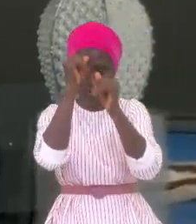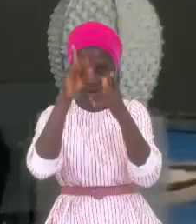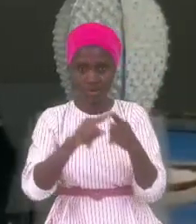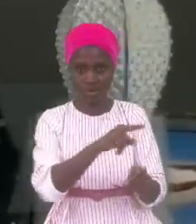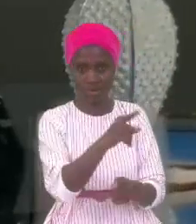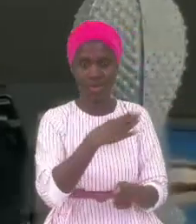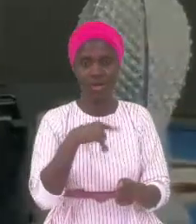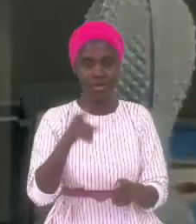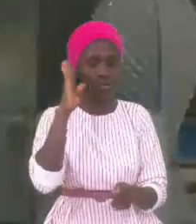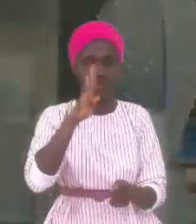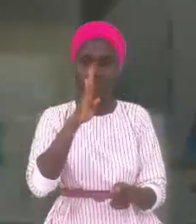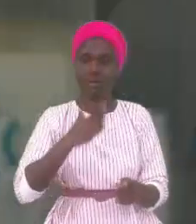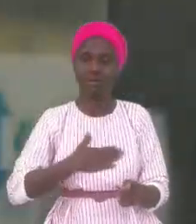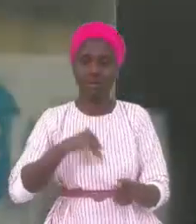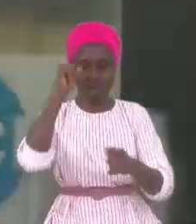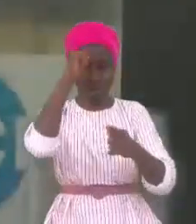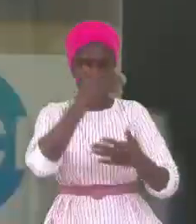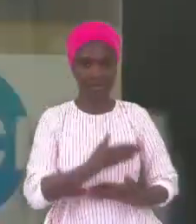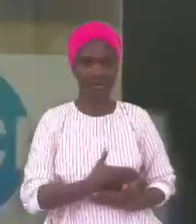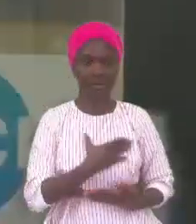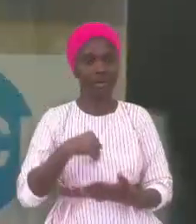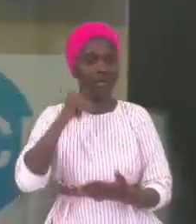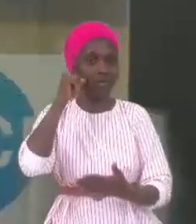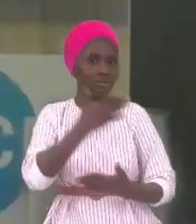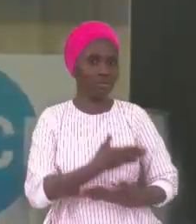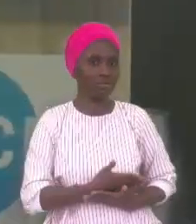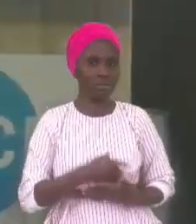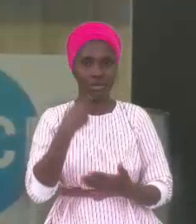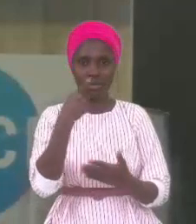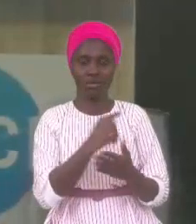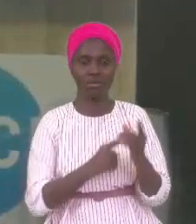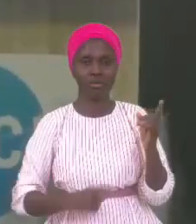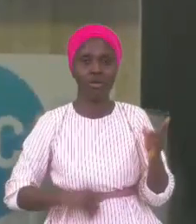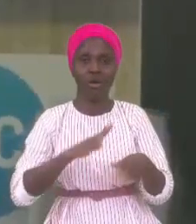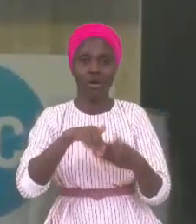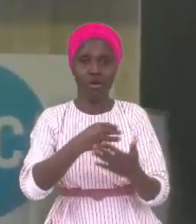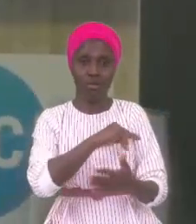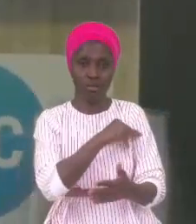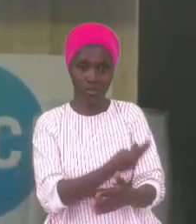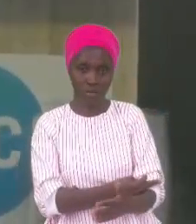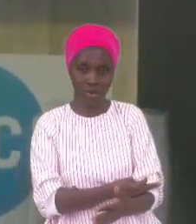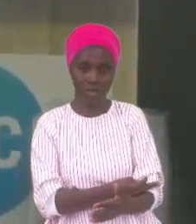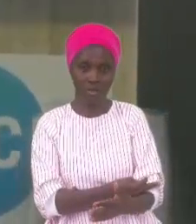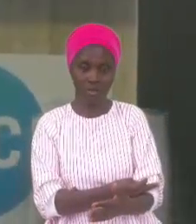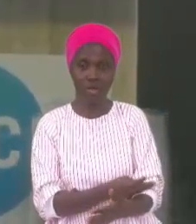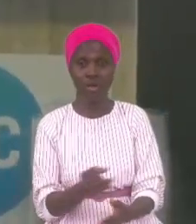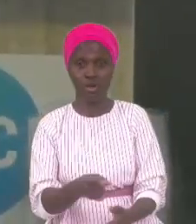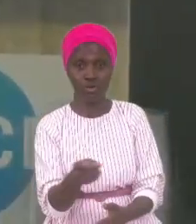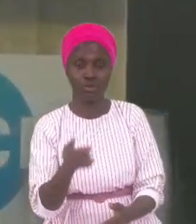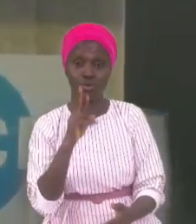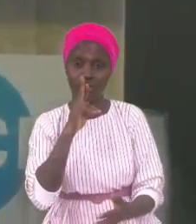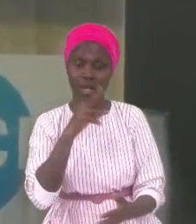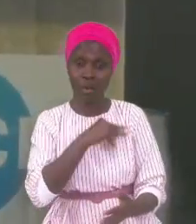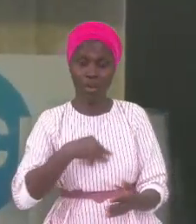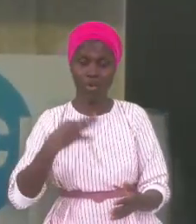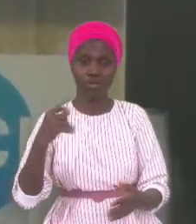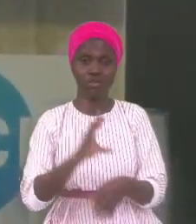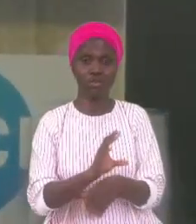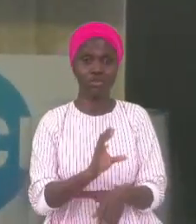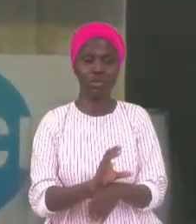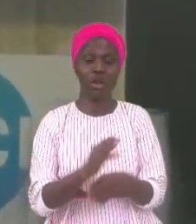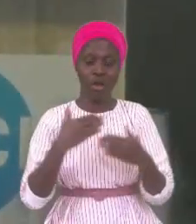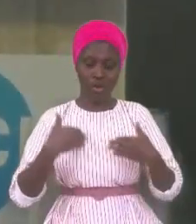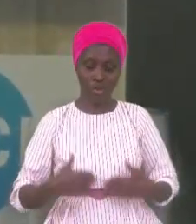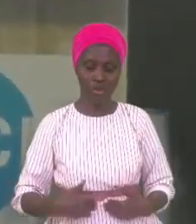sons and my daughters, says the Lord Almighty. Those are members of the church, the body of Christ.